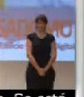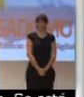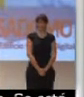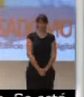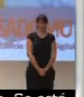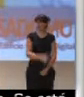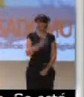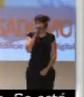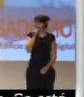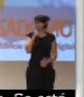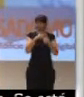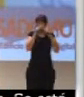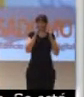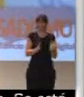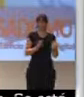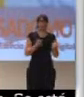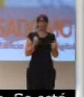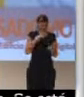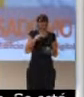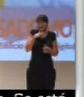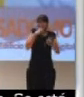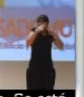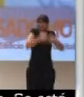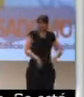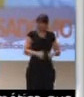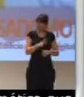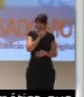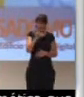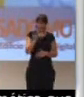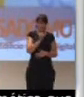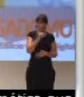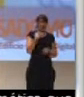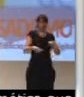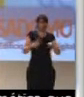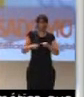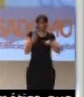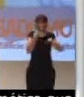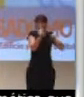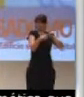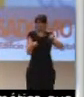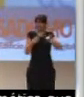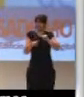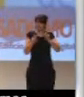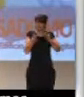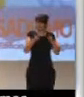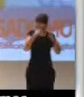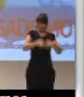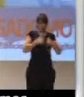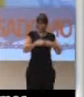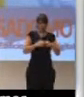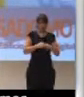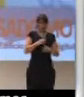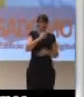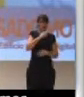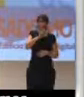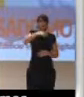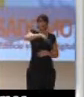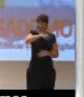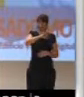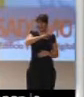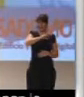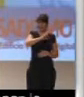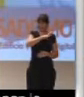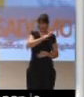And why not? This domotic home that also includes other types of domotic systems. I can also control